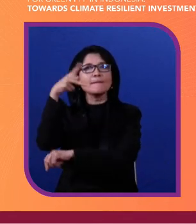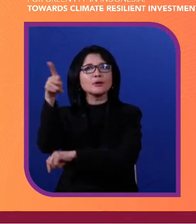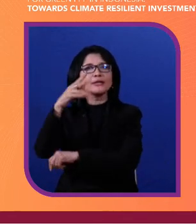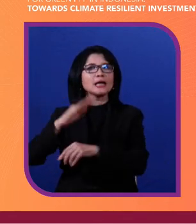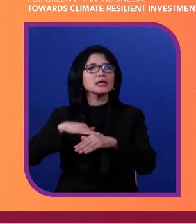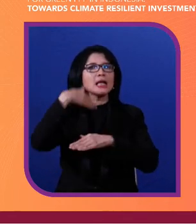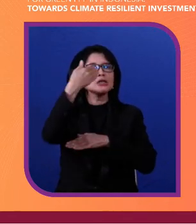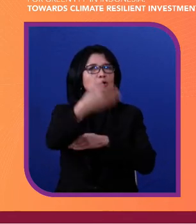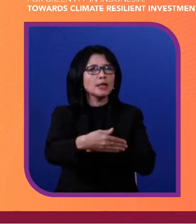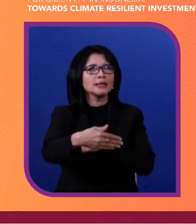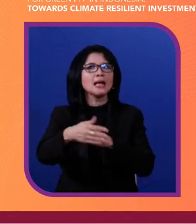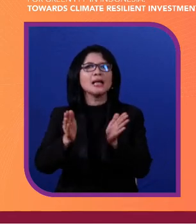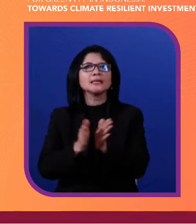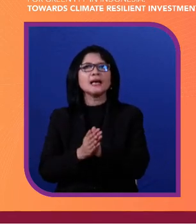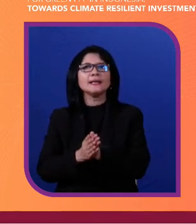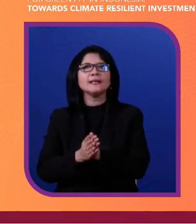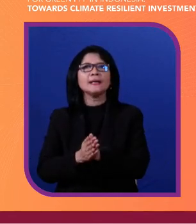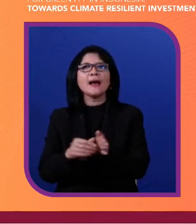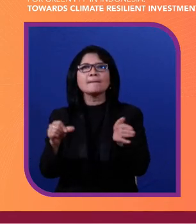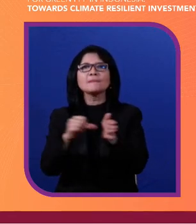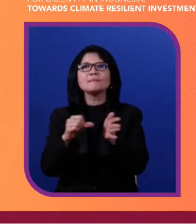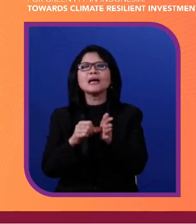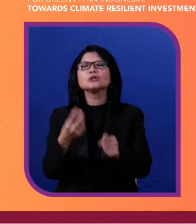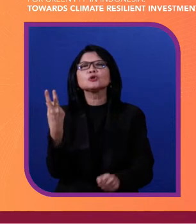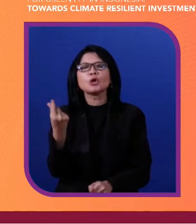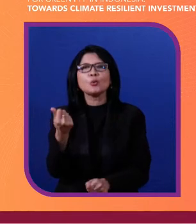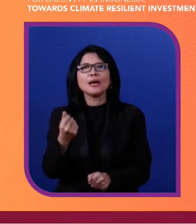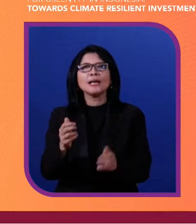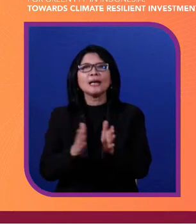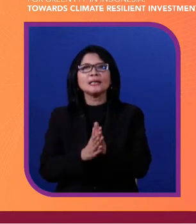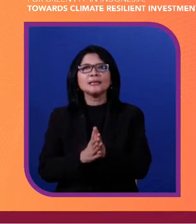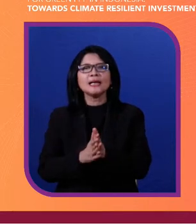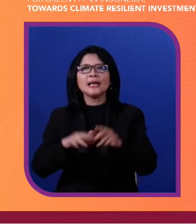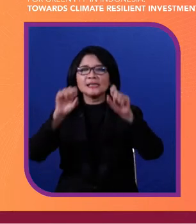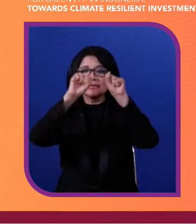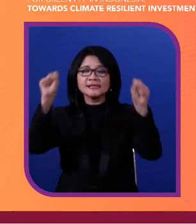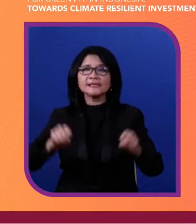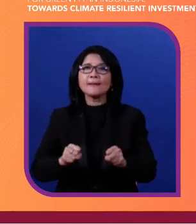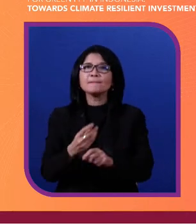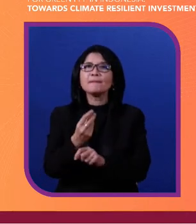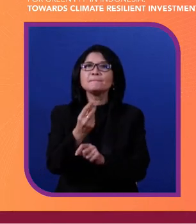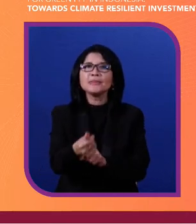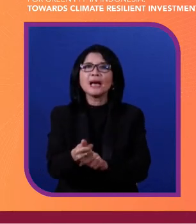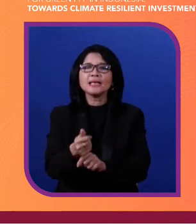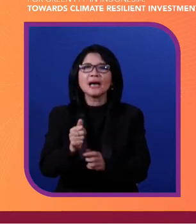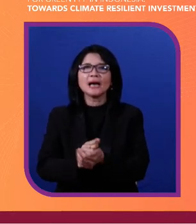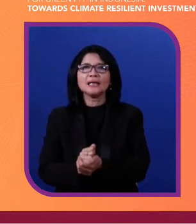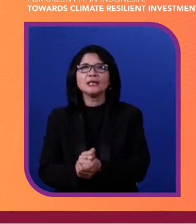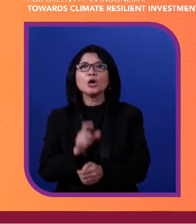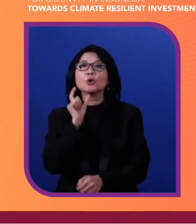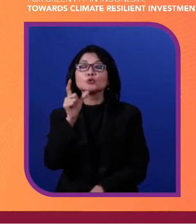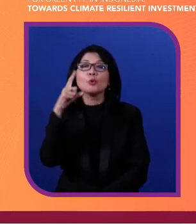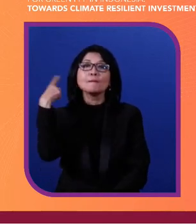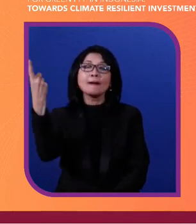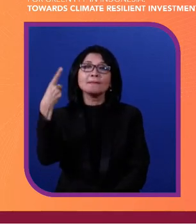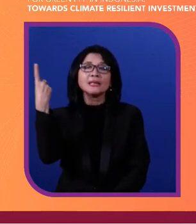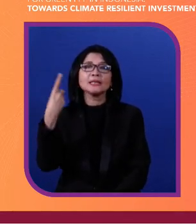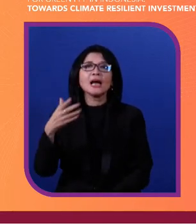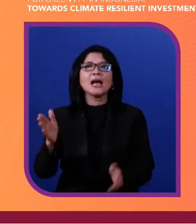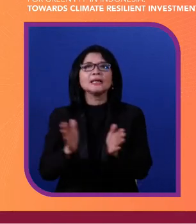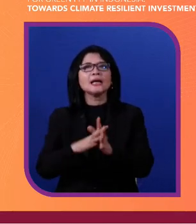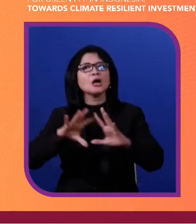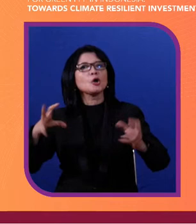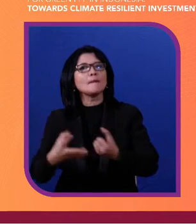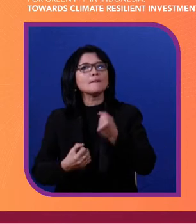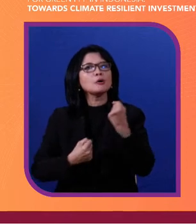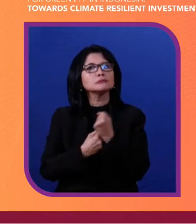and Finance and finishing kitchen set MNC kode are carried out in the green and